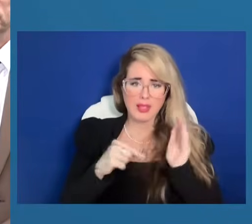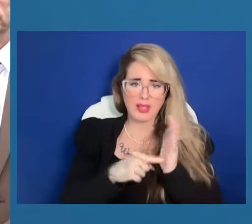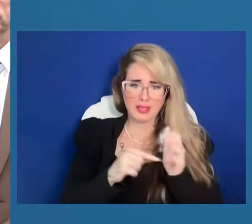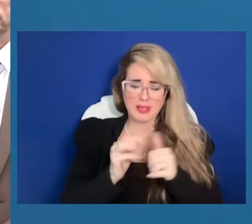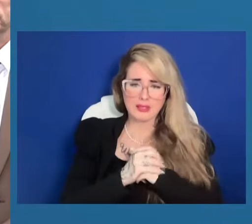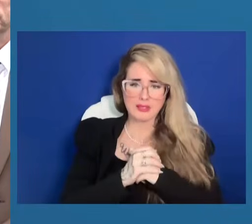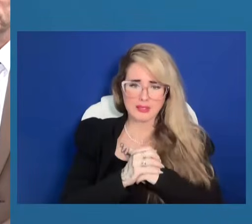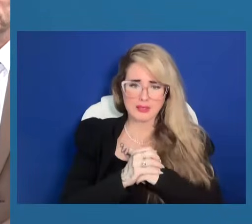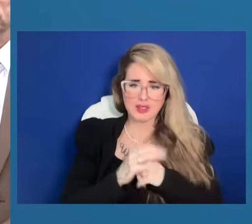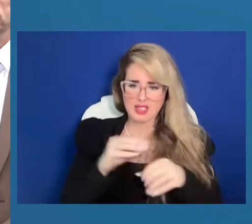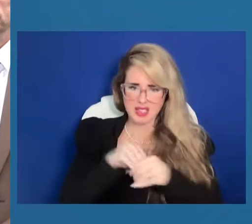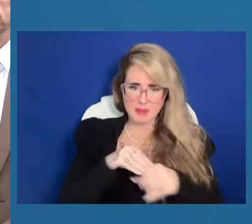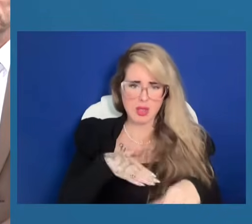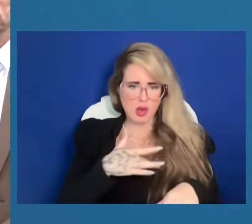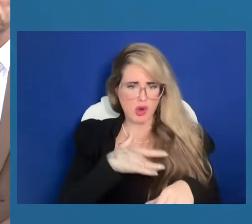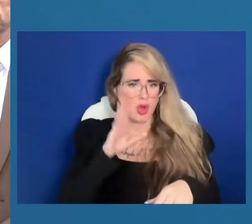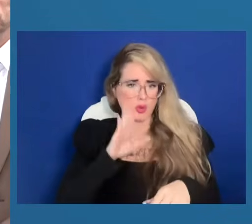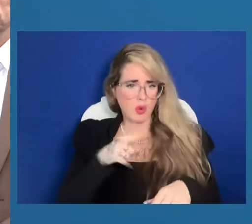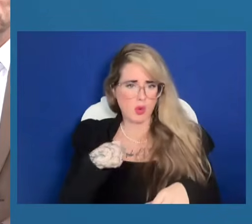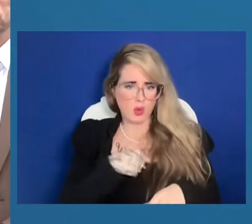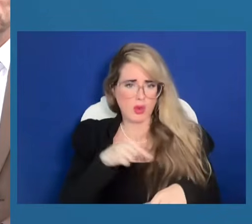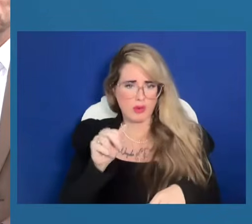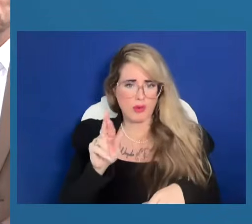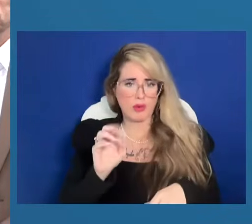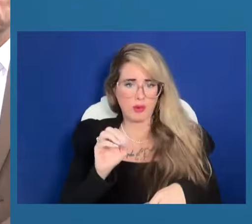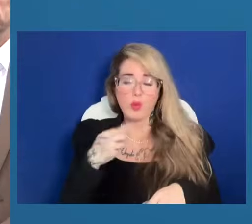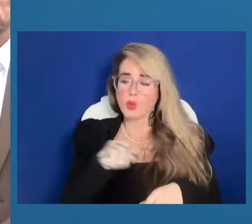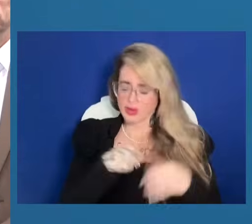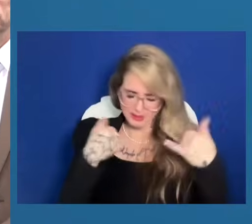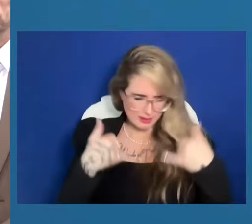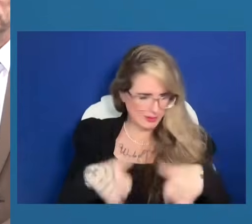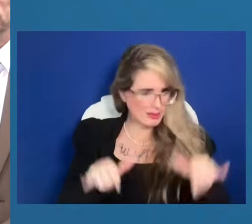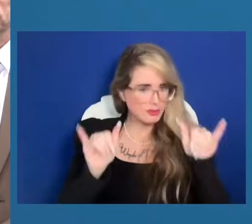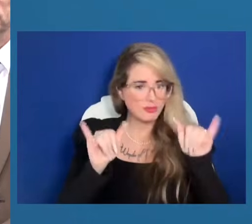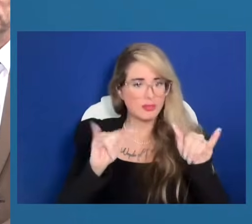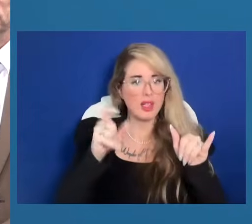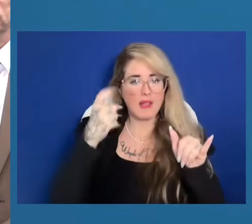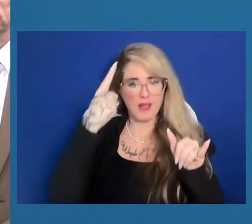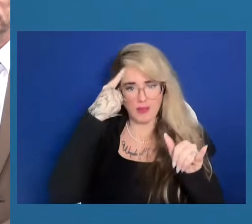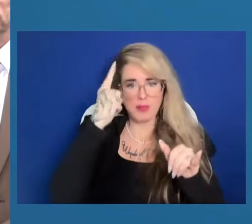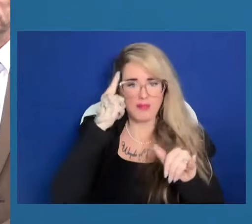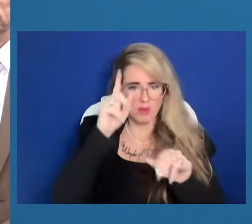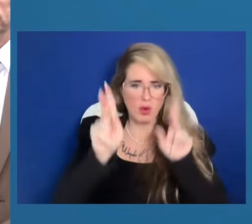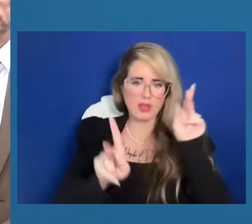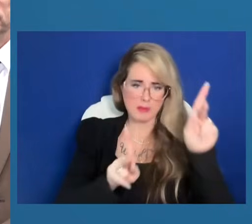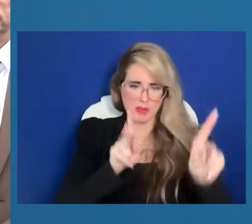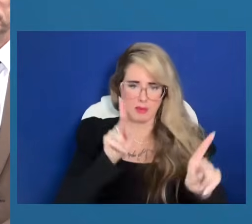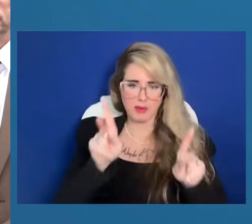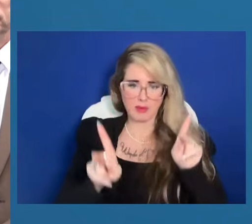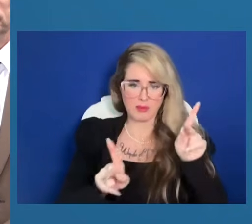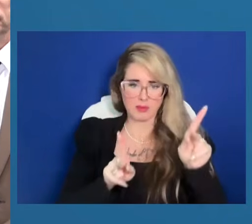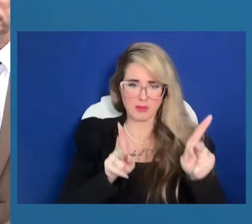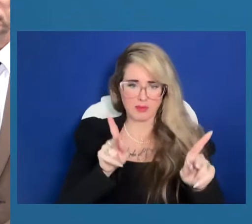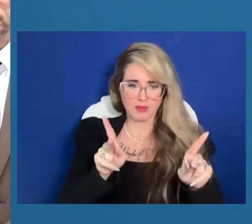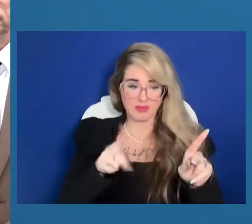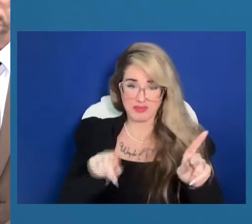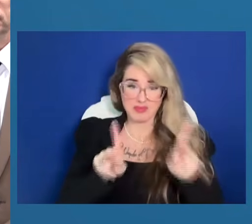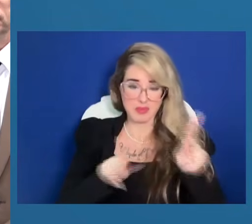And in my heart, I know we are, because we are still a government of the people, and the people have had enough.